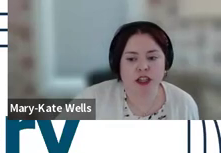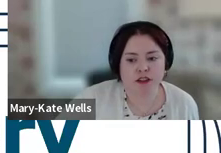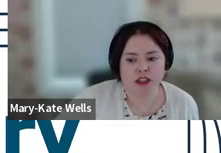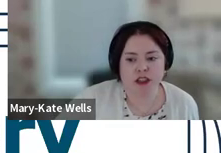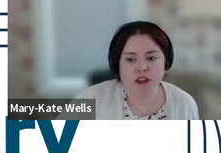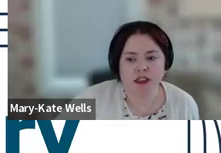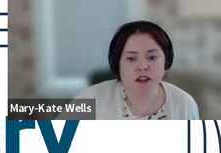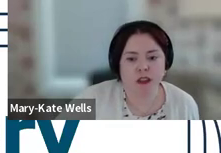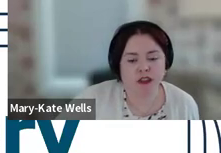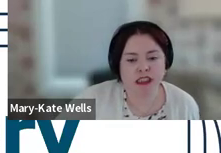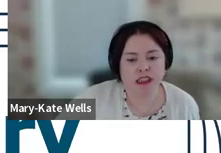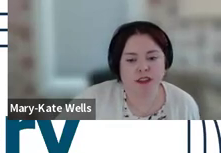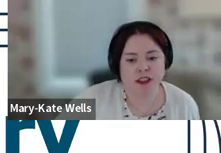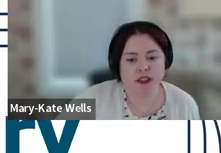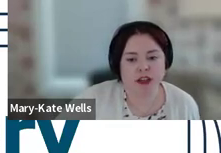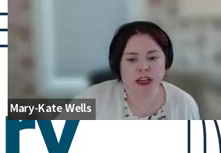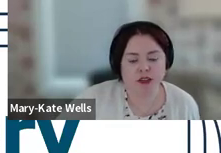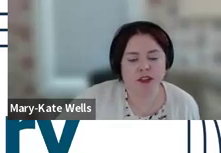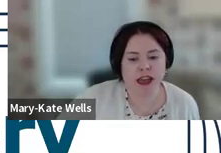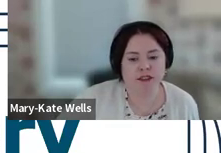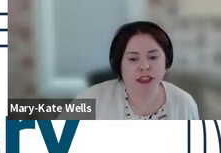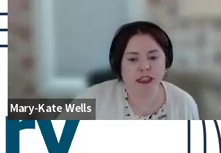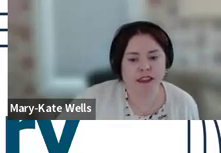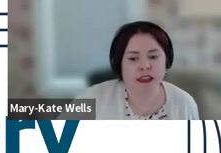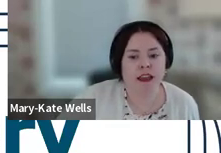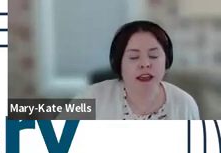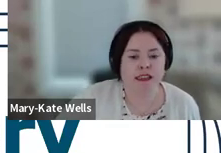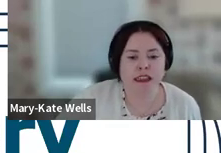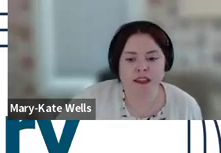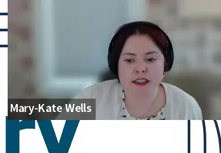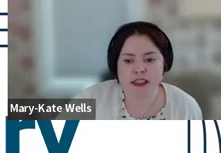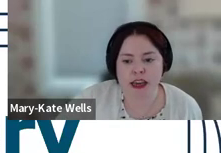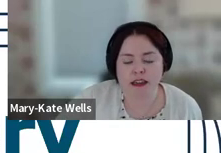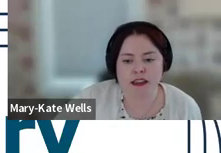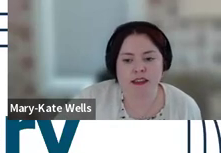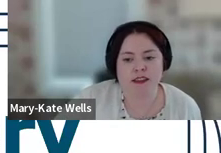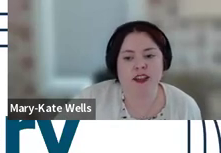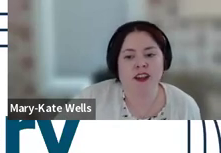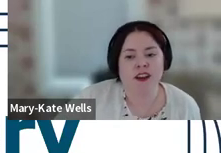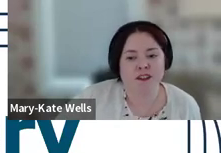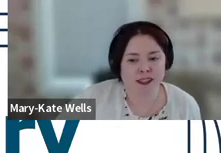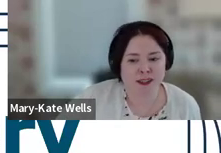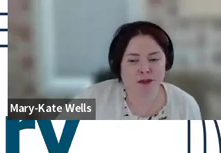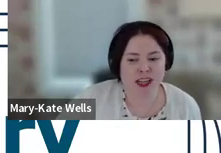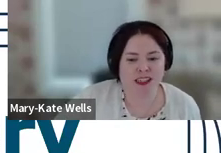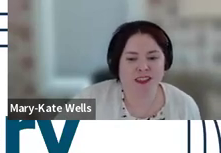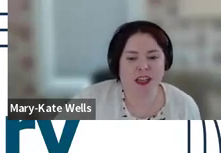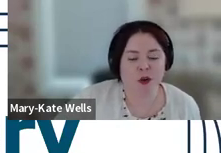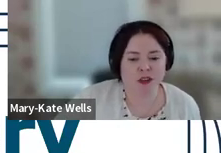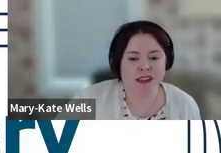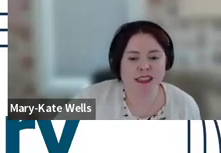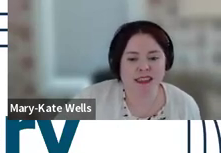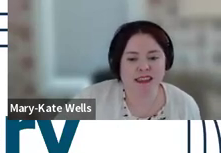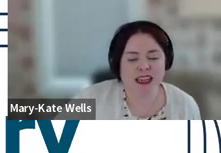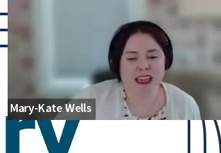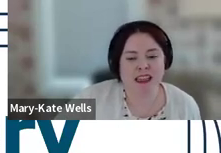cross-disability, cross-generational, and culturally diverse grassroots advocates as leaders and catalysts of system